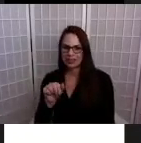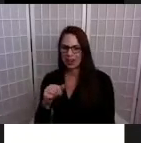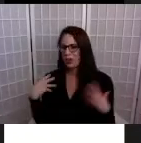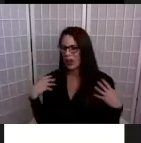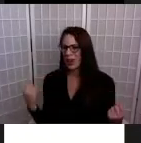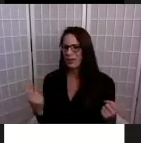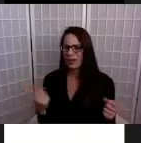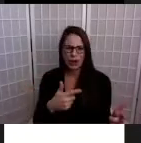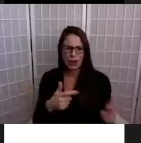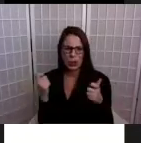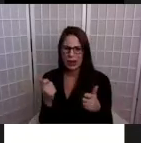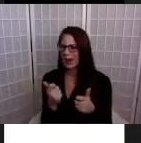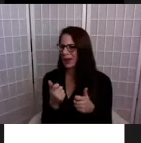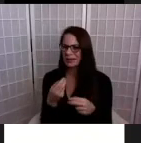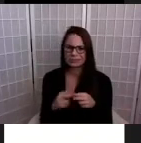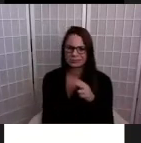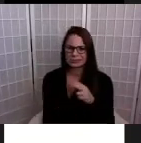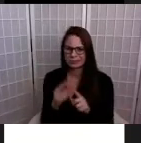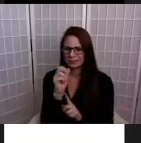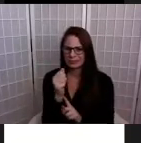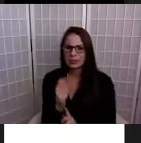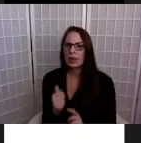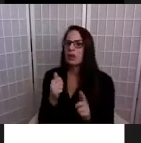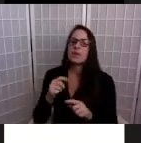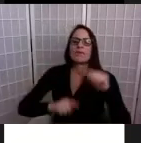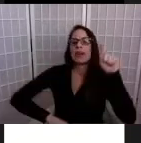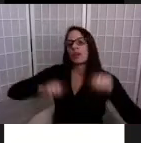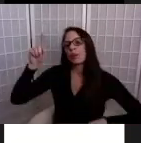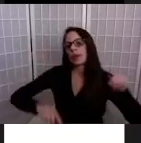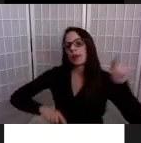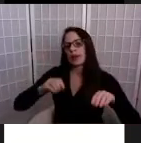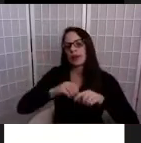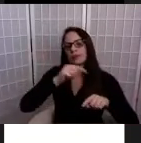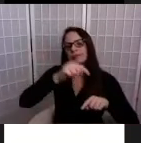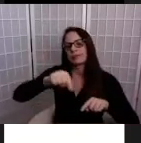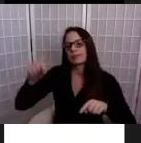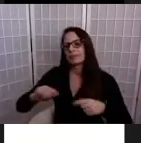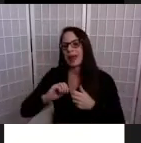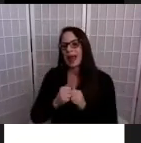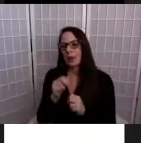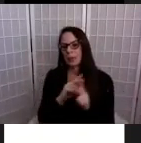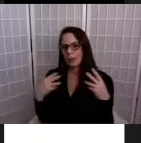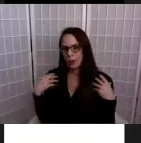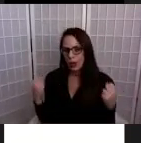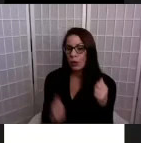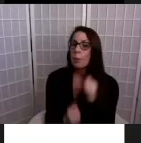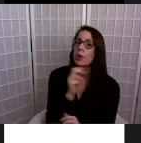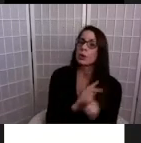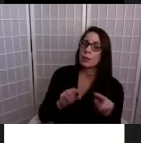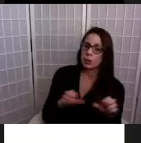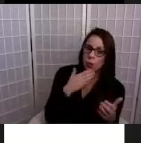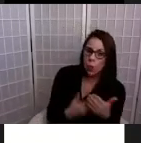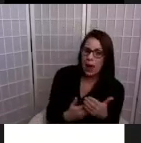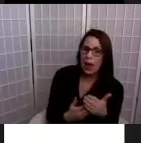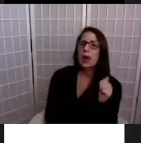fairly quick, although there's a little bit of variability in the recovery of this procedure. But most people do well. Most people, it cures